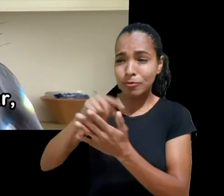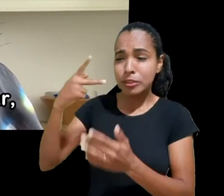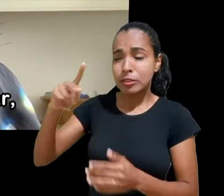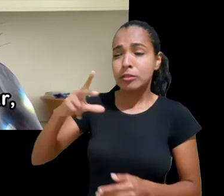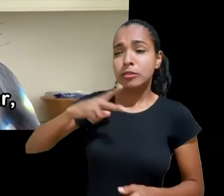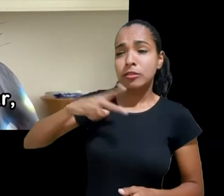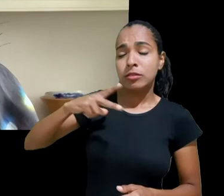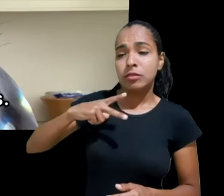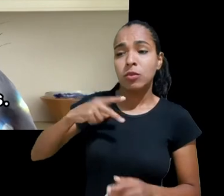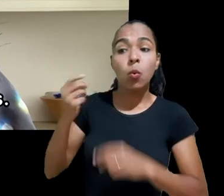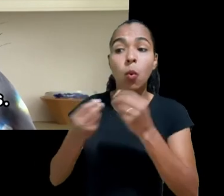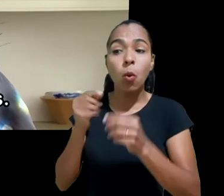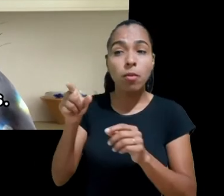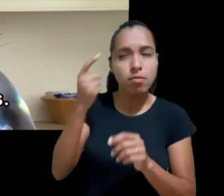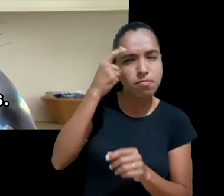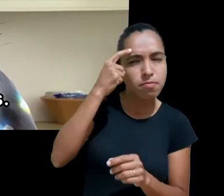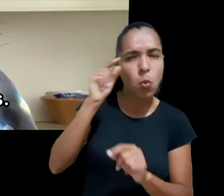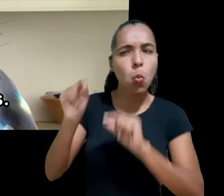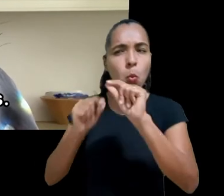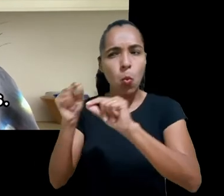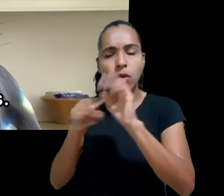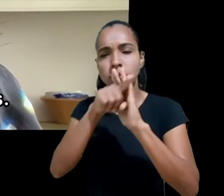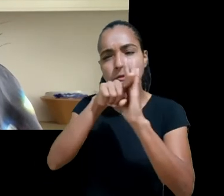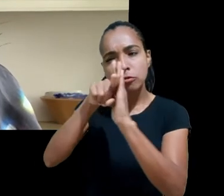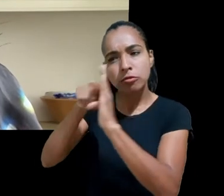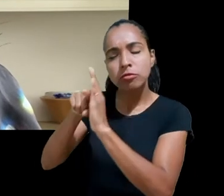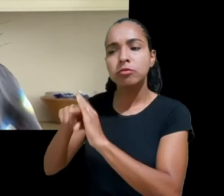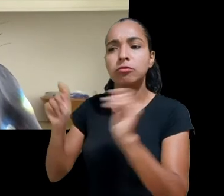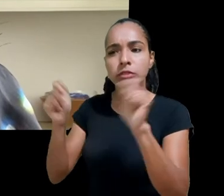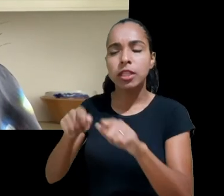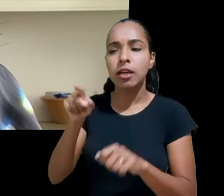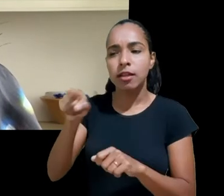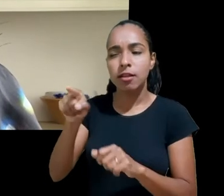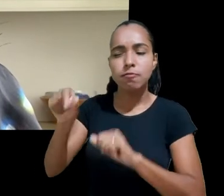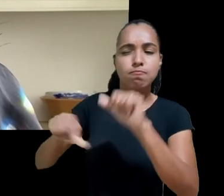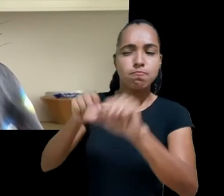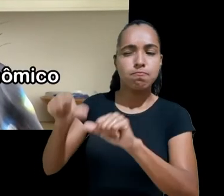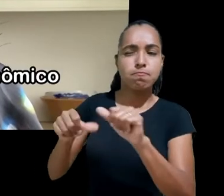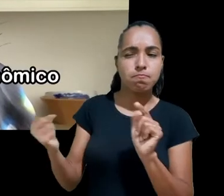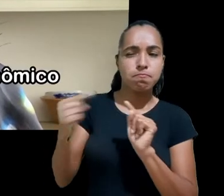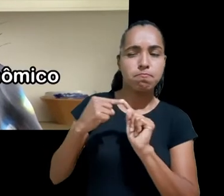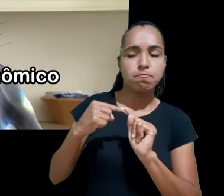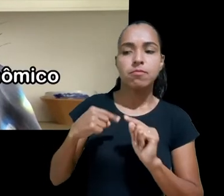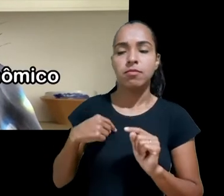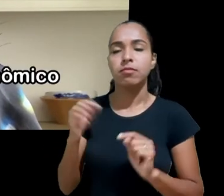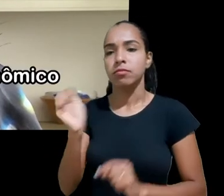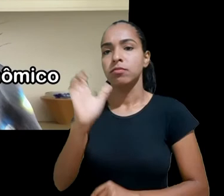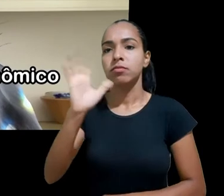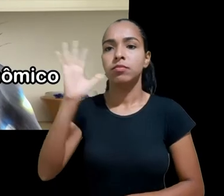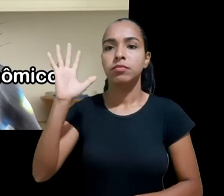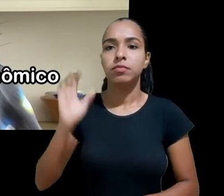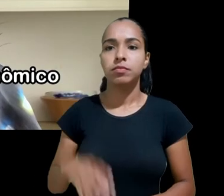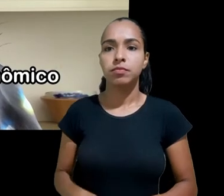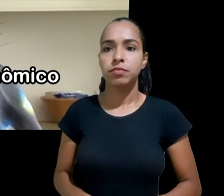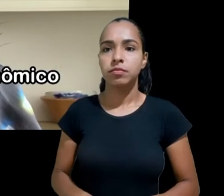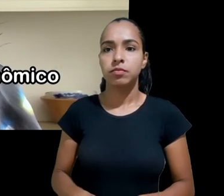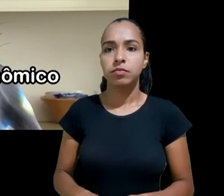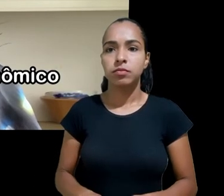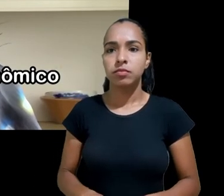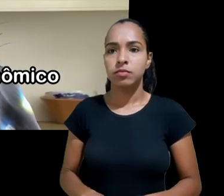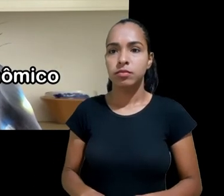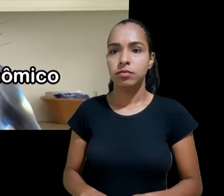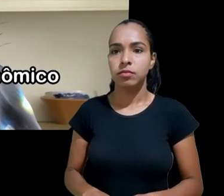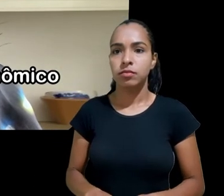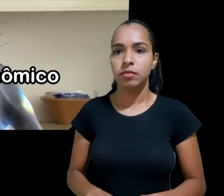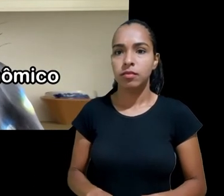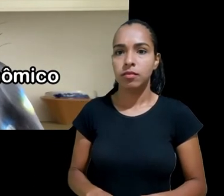behaviour and thought but also to actively shape it and this is hugely valuable in fact it's really the source of big tech's economic